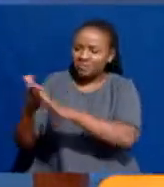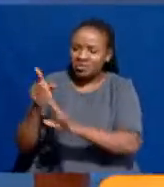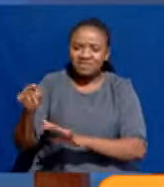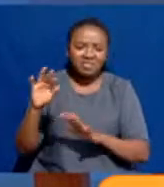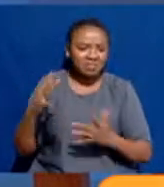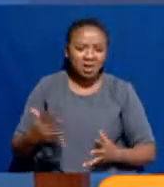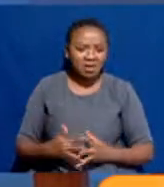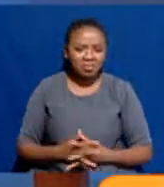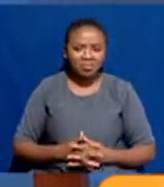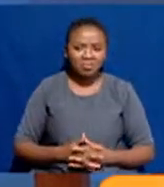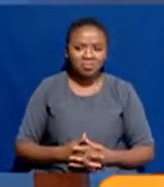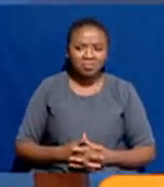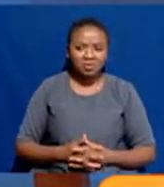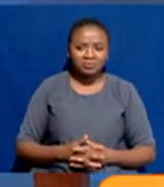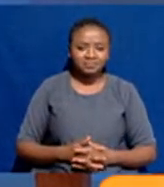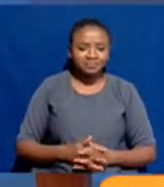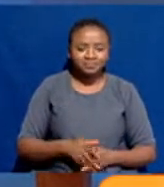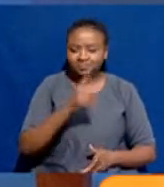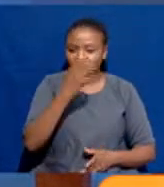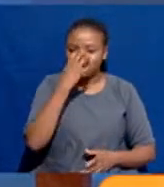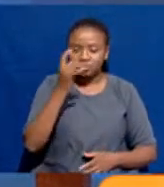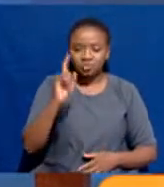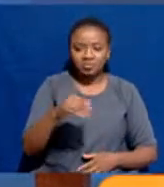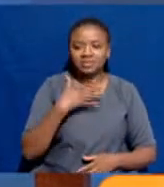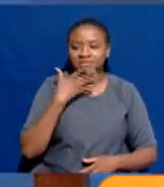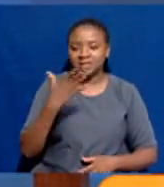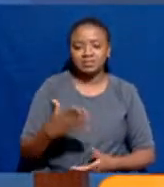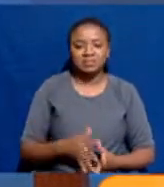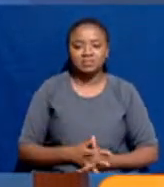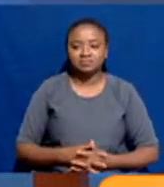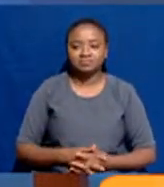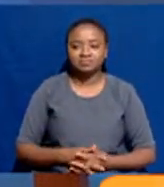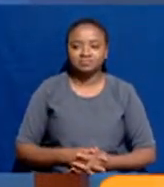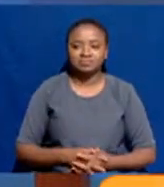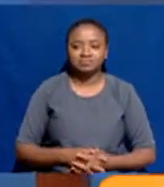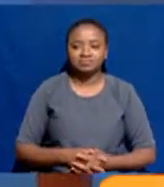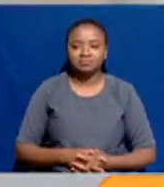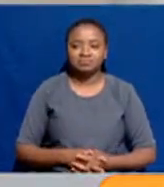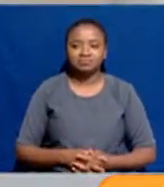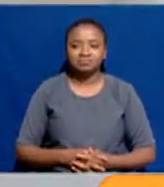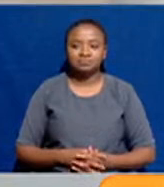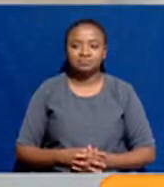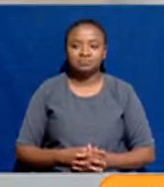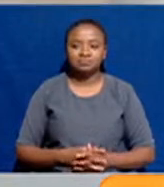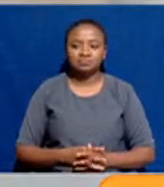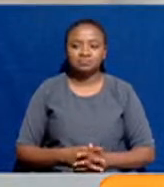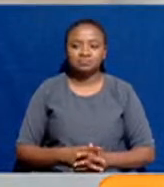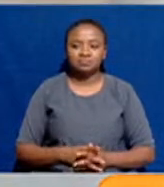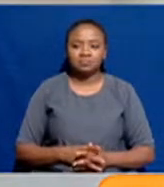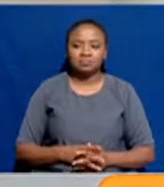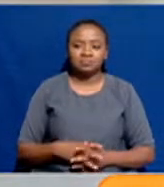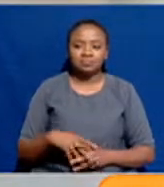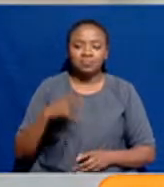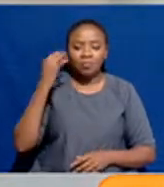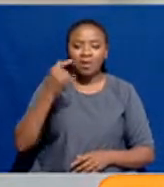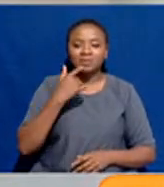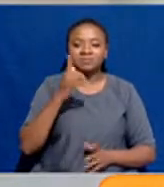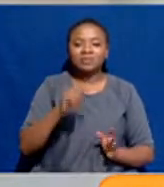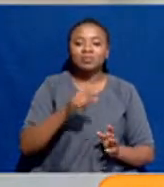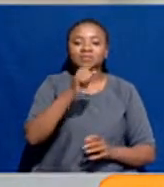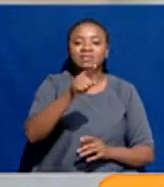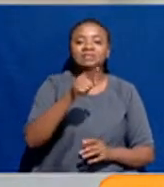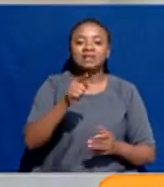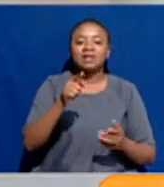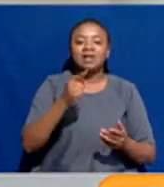This one, Ruto will have to answer for it. Apende sipende, he'll have to explain himself, because we'll be calling him the forgiver of rapists